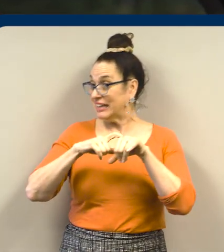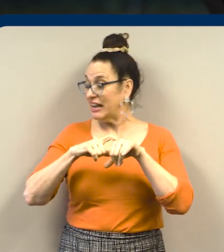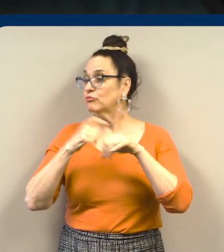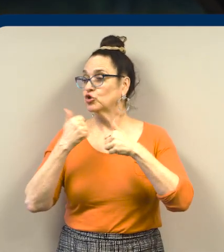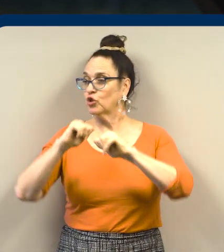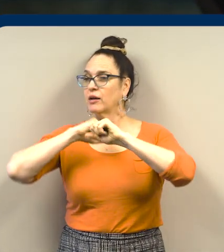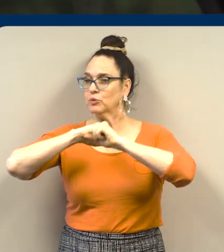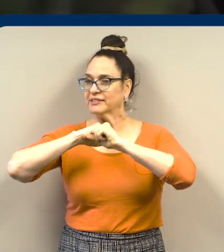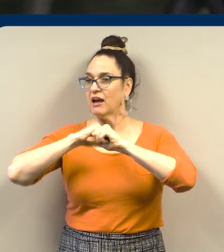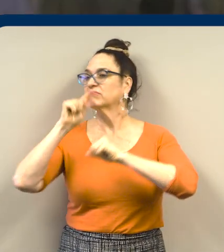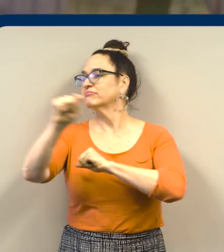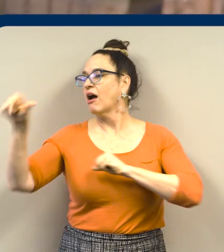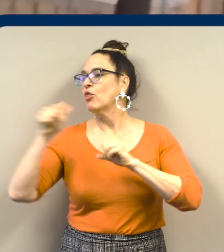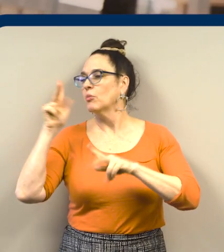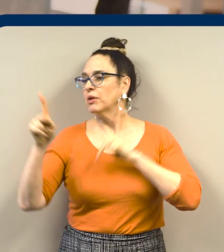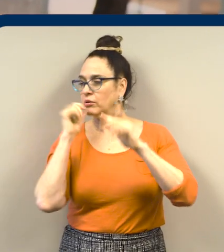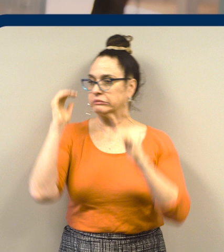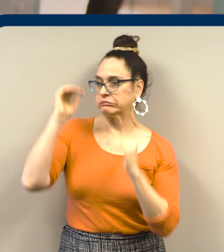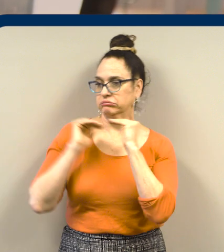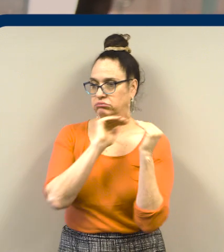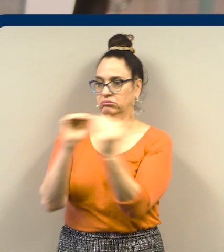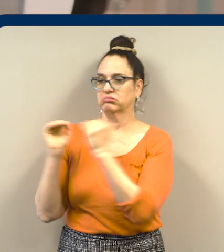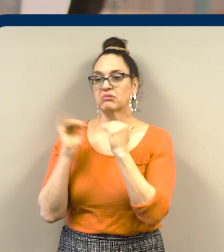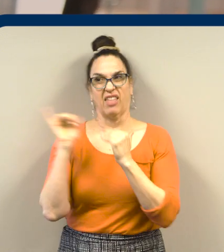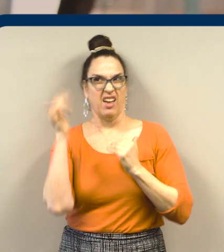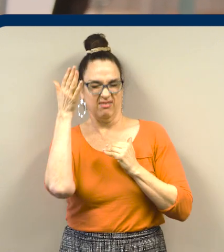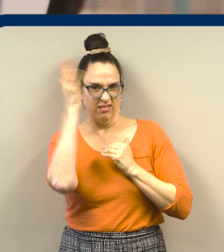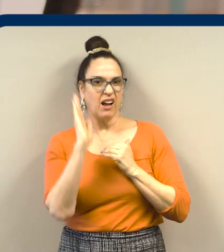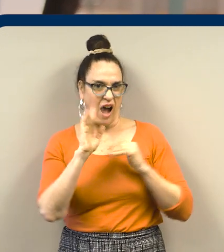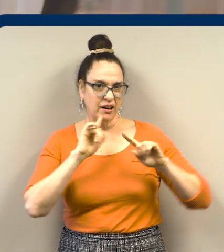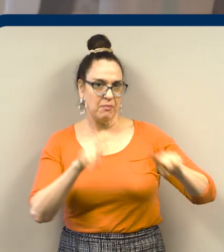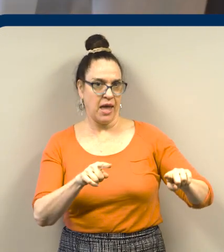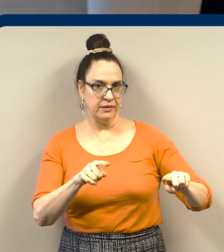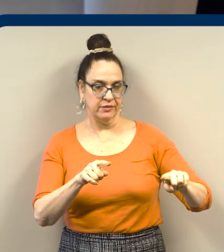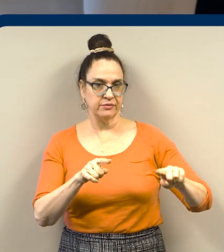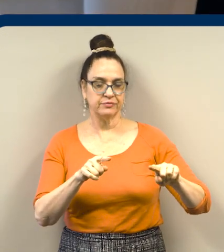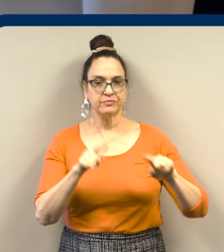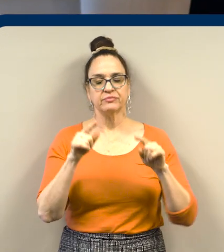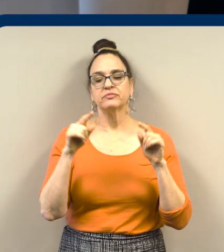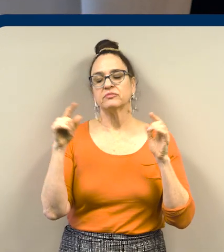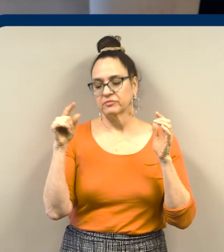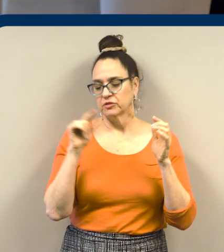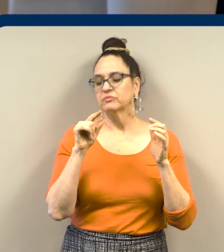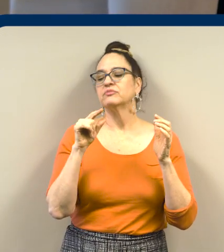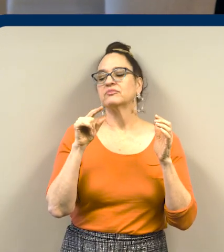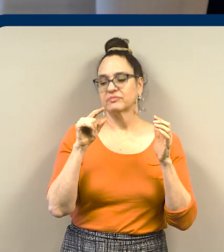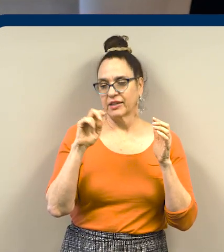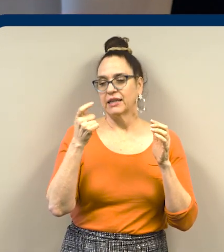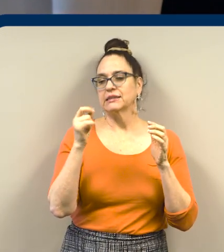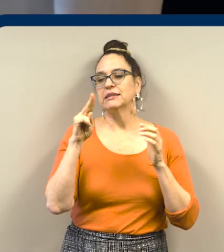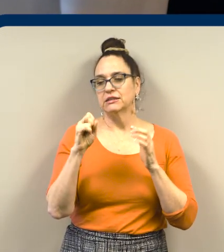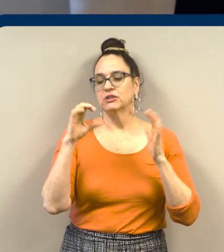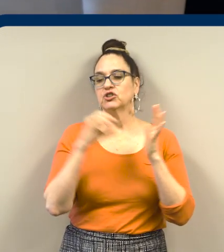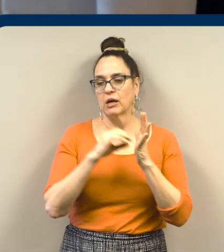to cherish the freedom you have while striving to protect the freedom of others, as God commanded in Exodus